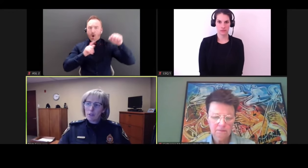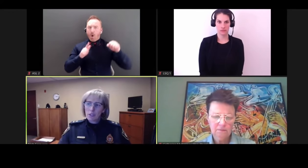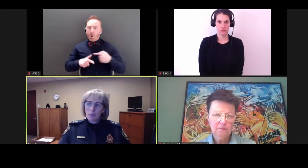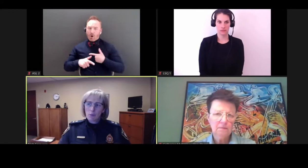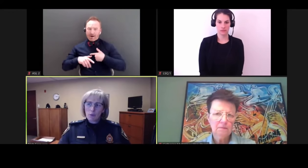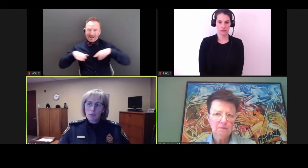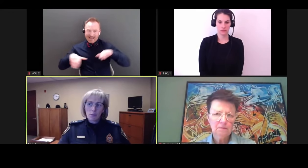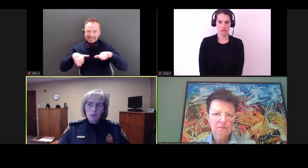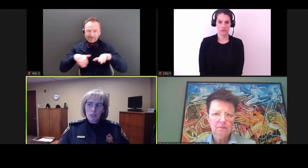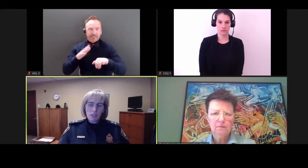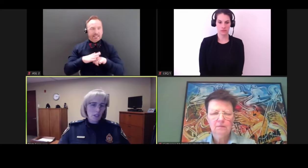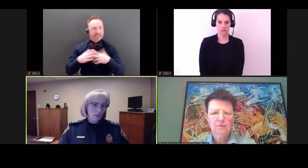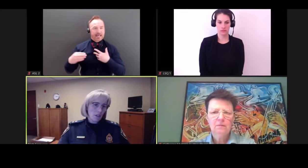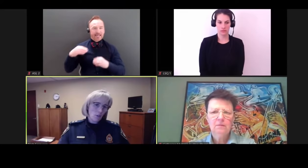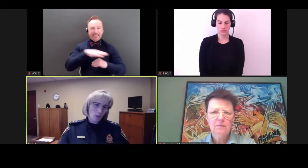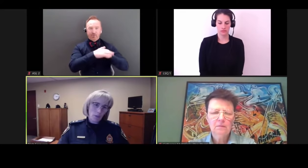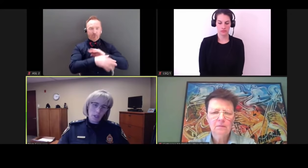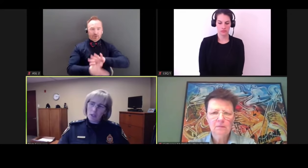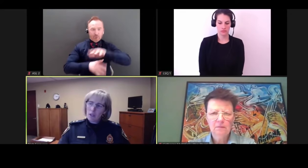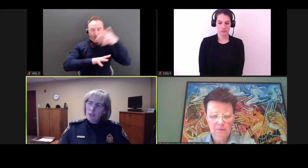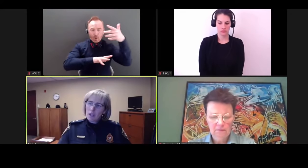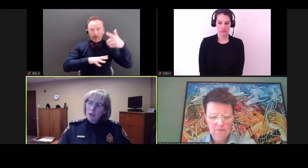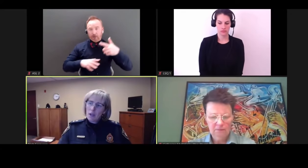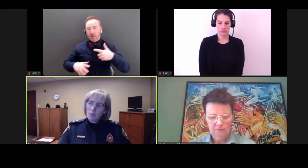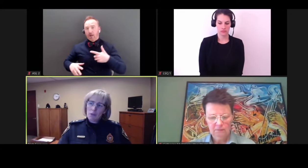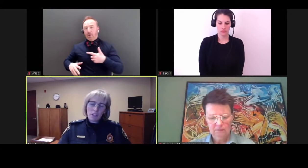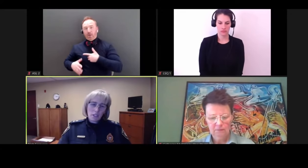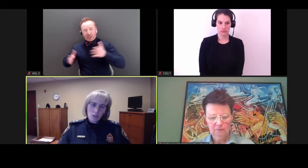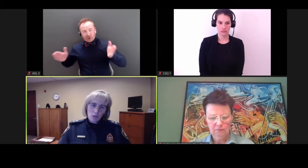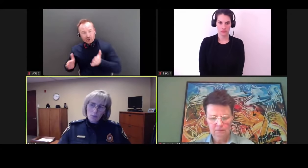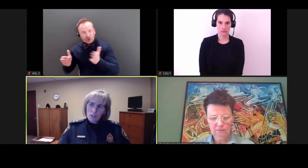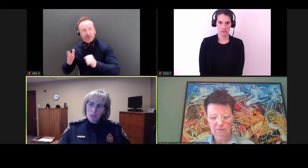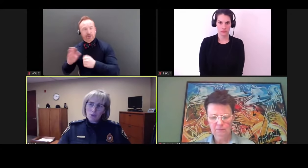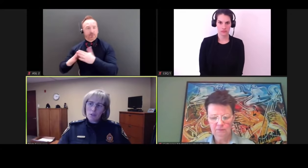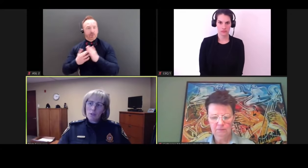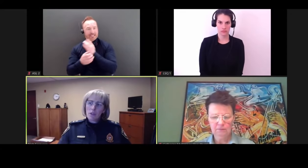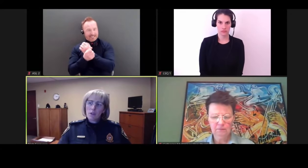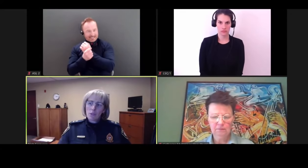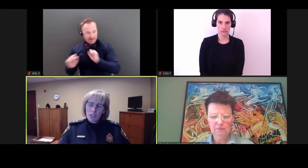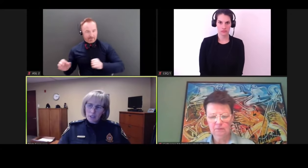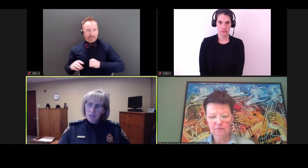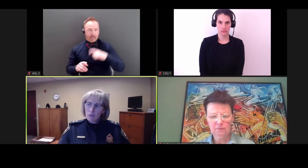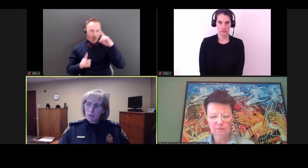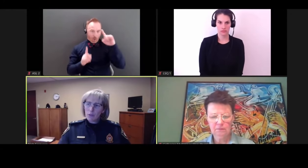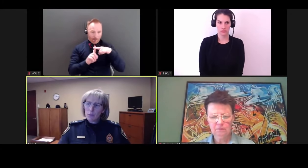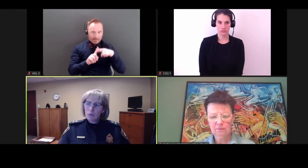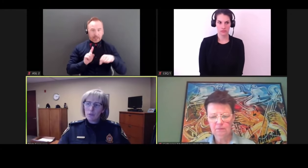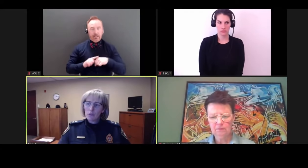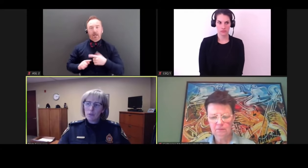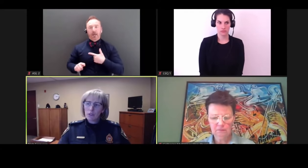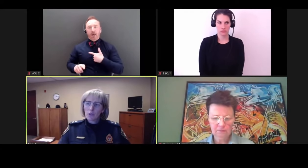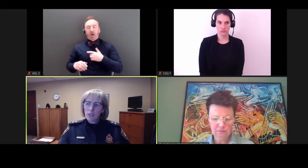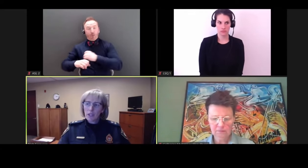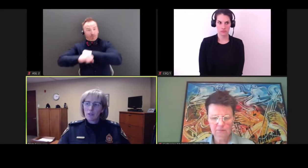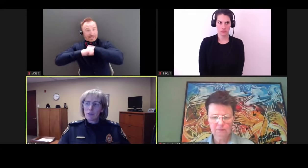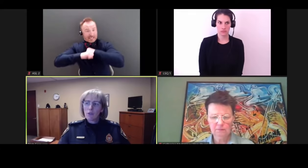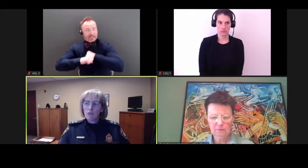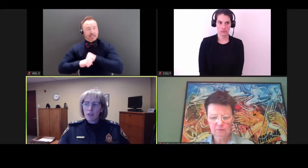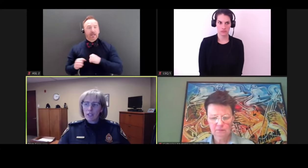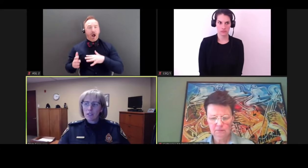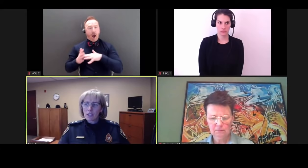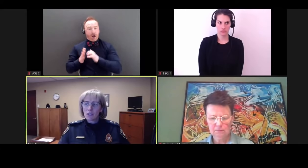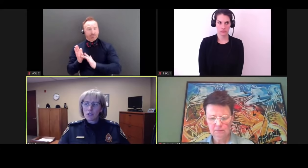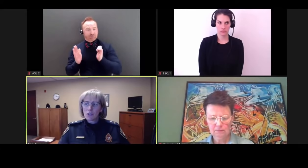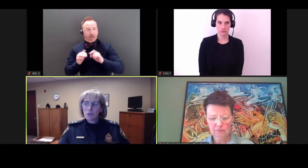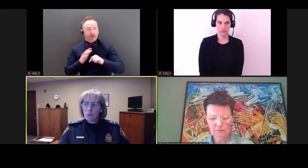going to be looking to promote community safety and well-being, preventing crime and disorder, protecting our vulnerable, creating a flow of